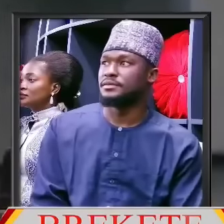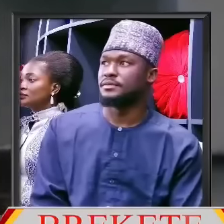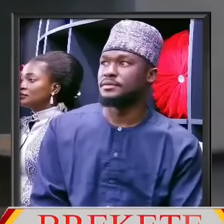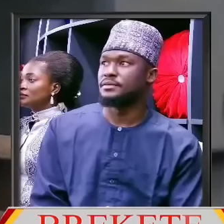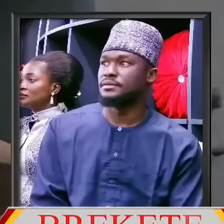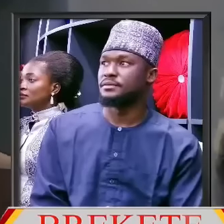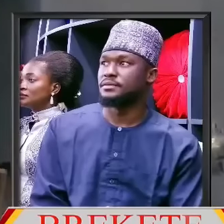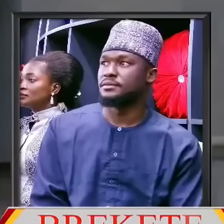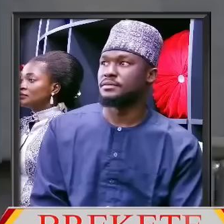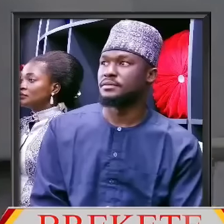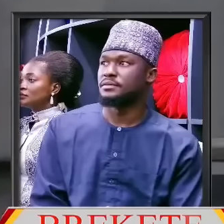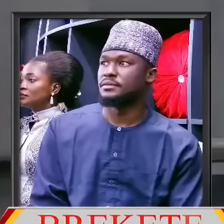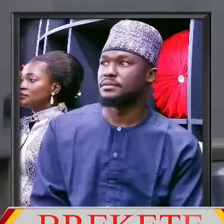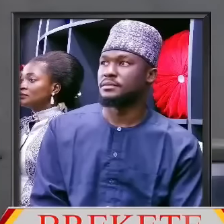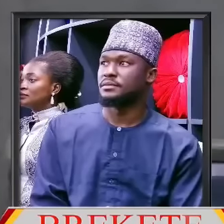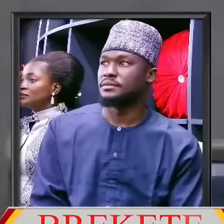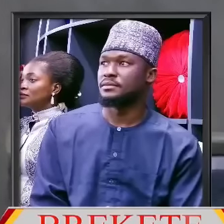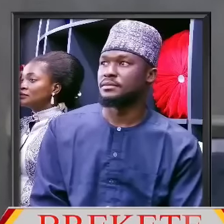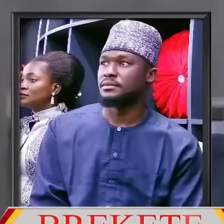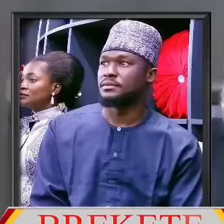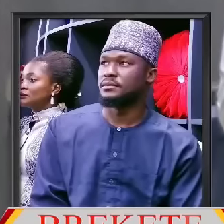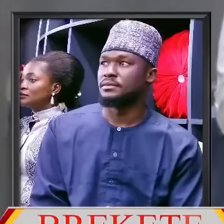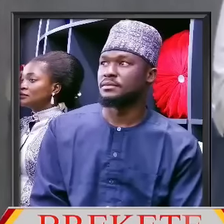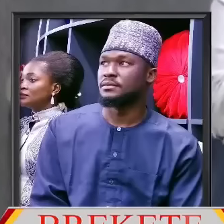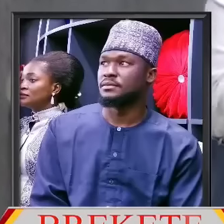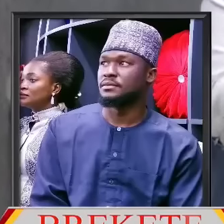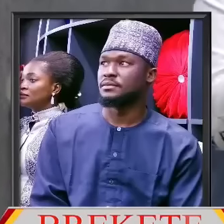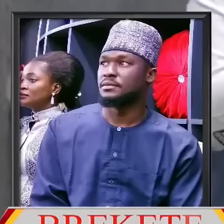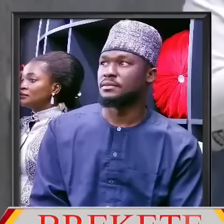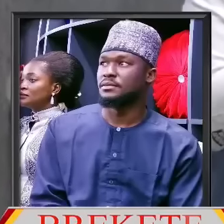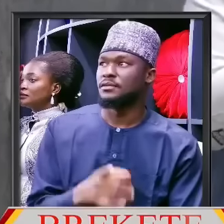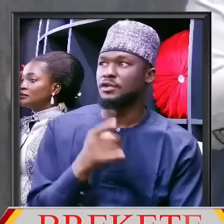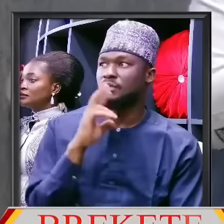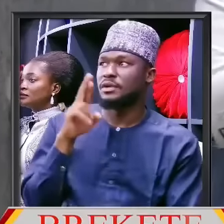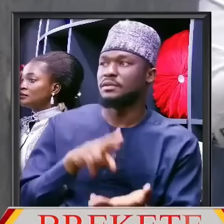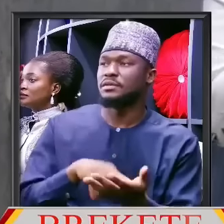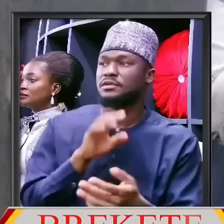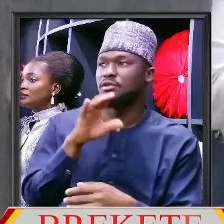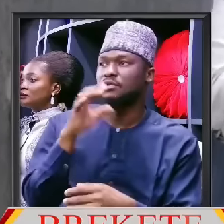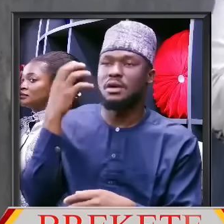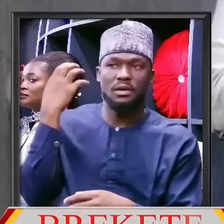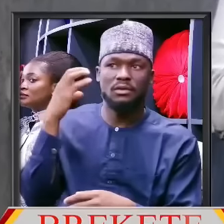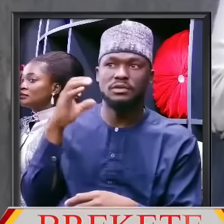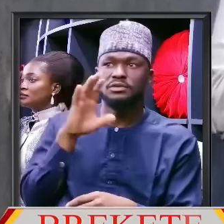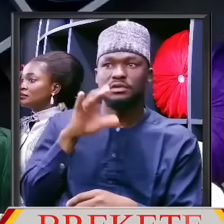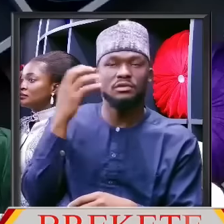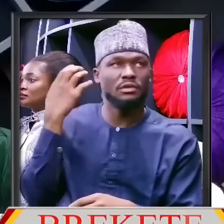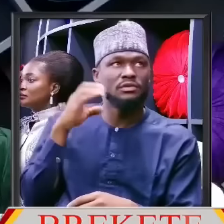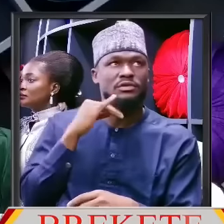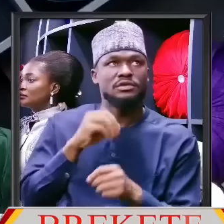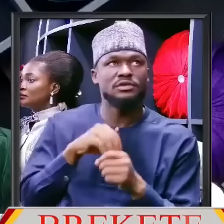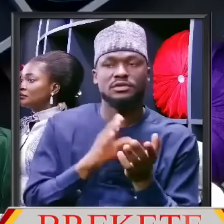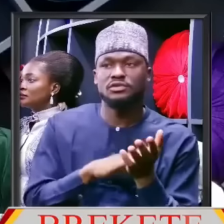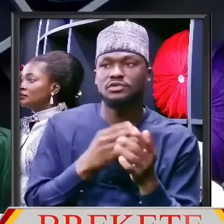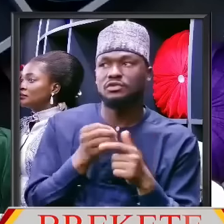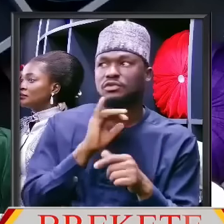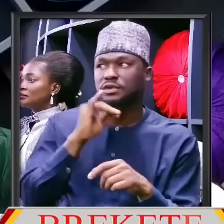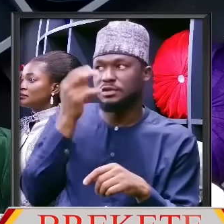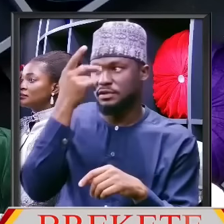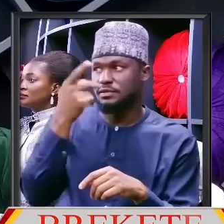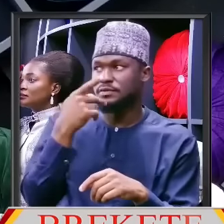Your name now Victor who? Victor Etuk. Victor Eto. Yes. You they represent your cousin. Yes. Your cousin did the school or your cousin